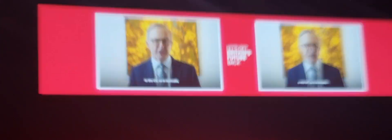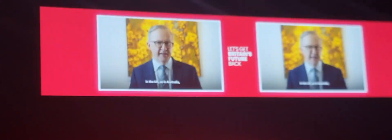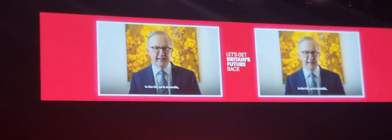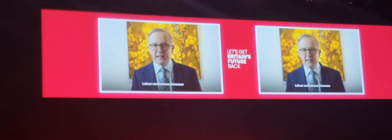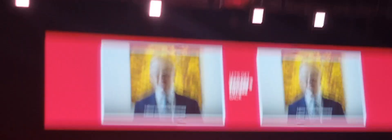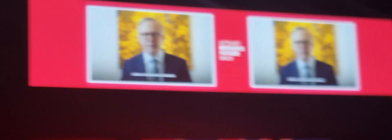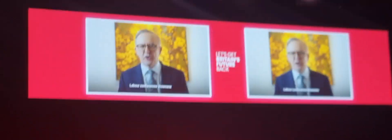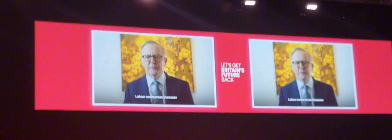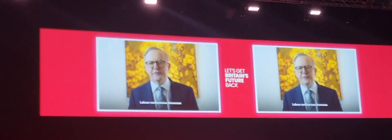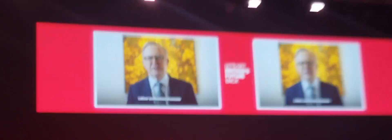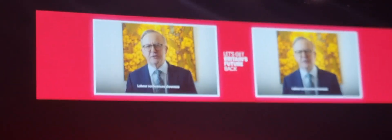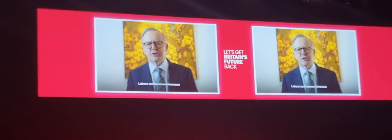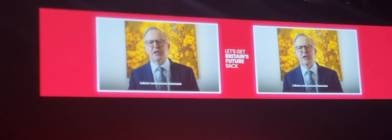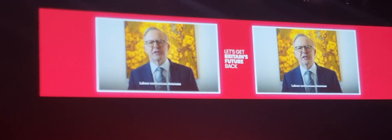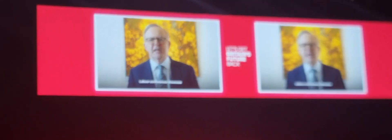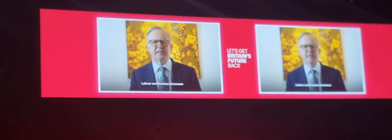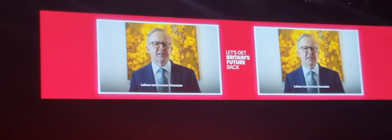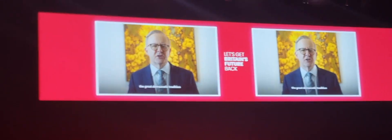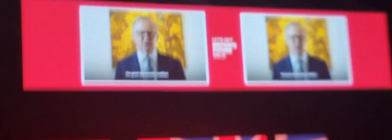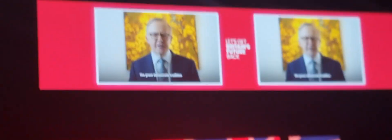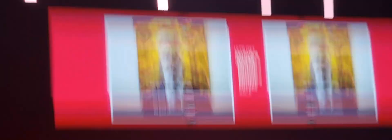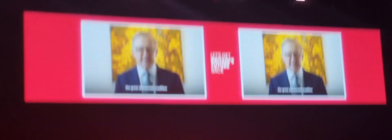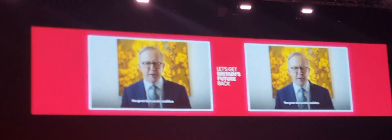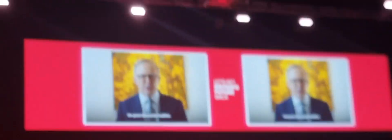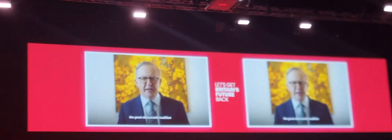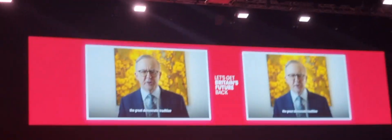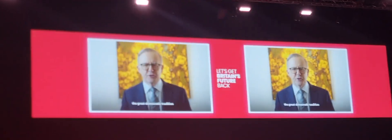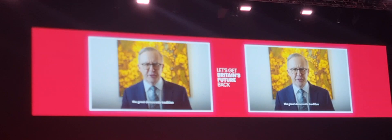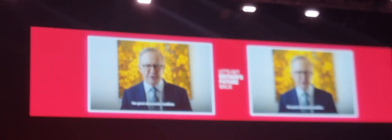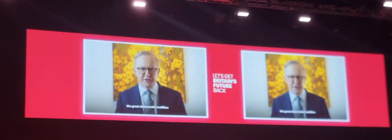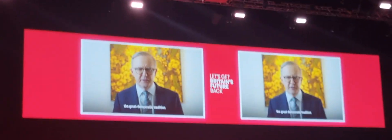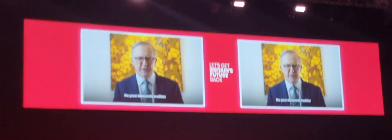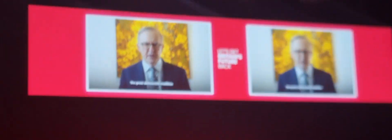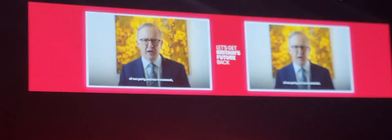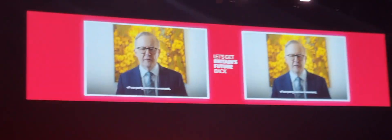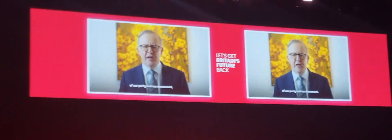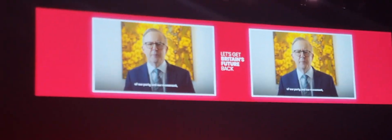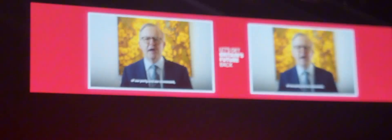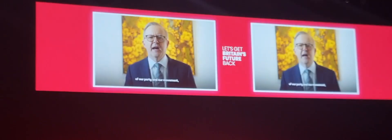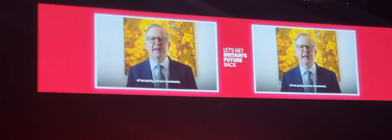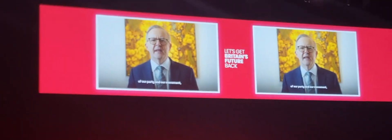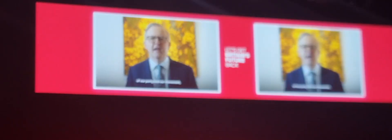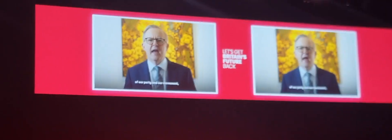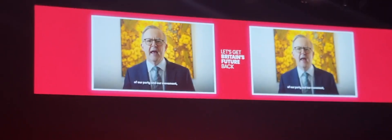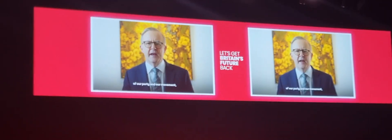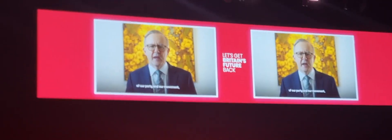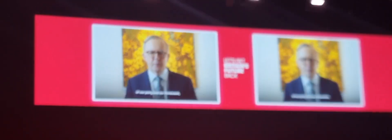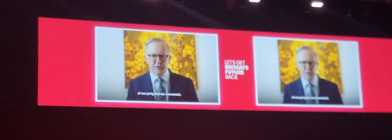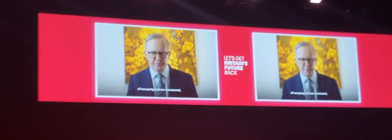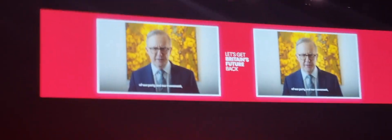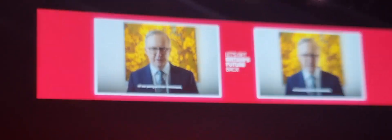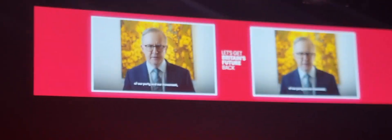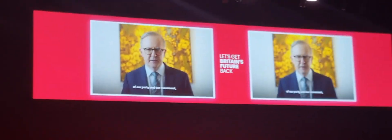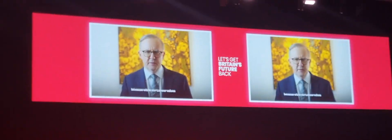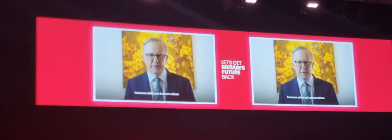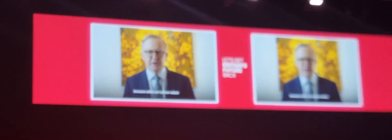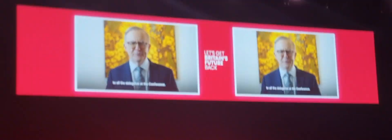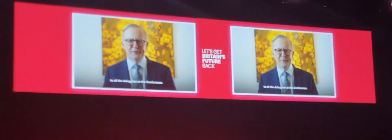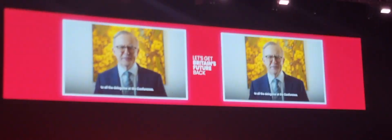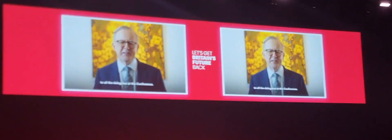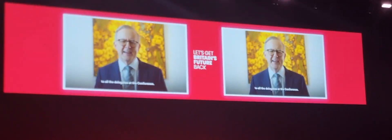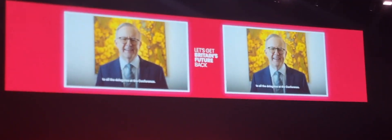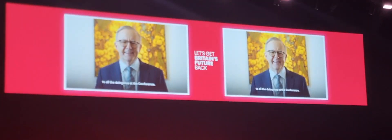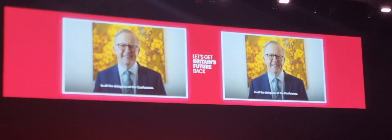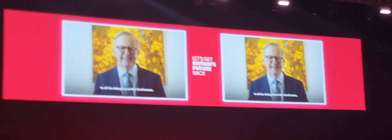in Australia, Labour conferences showcase the great democratic tradition of our party and our movement.